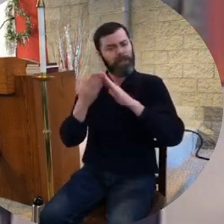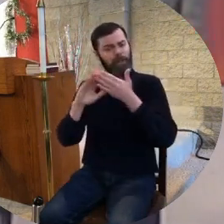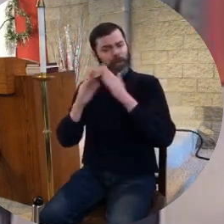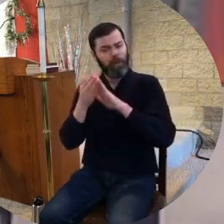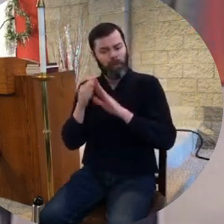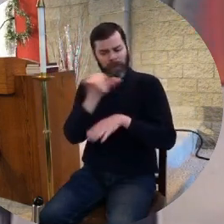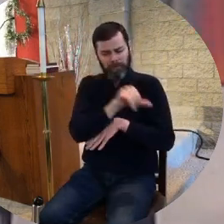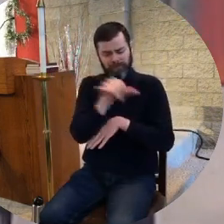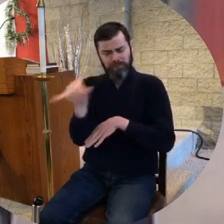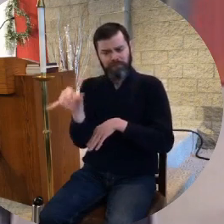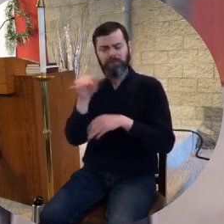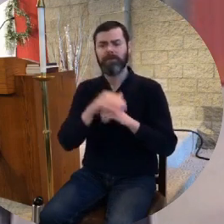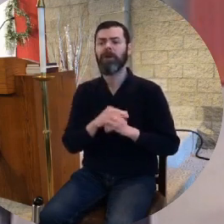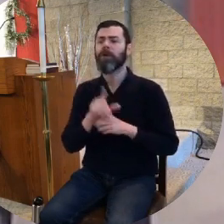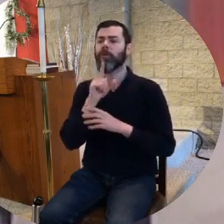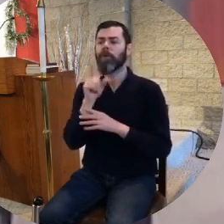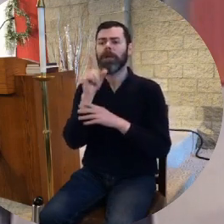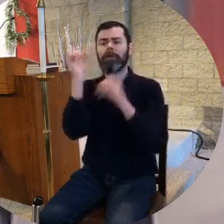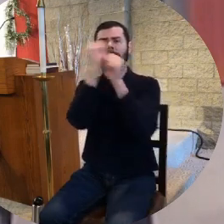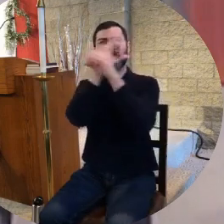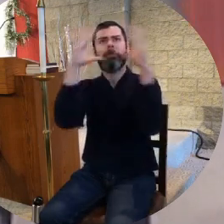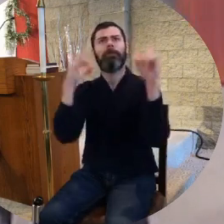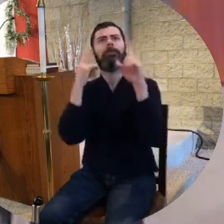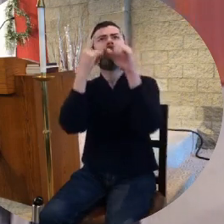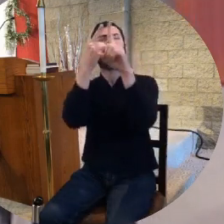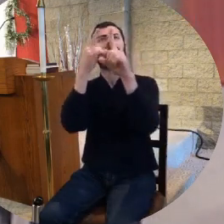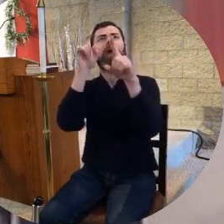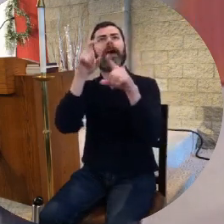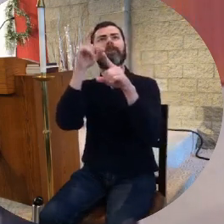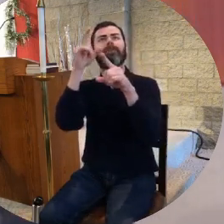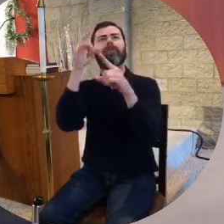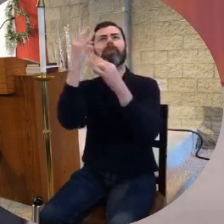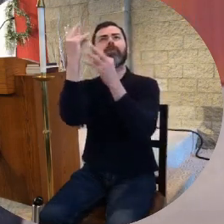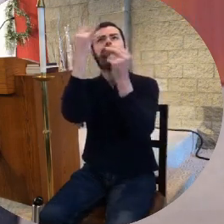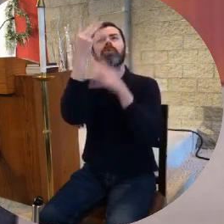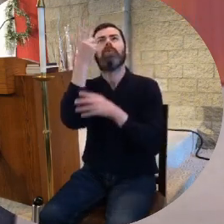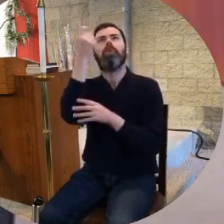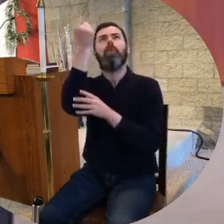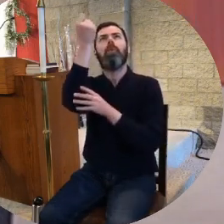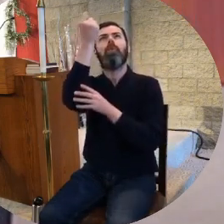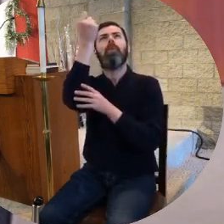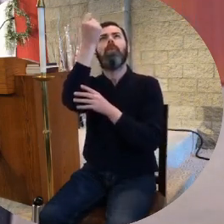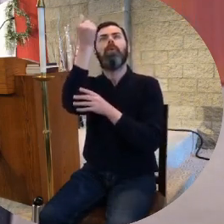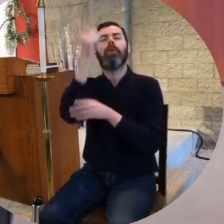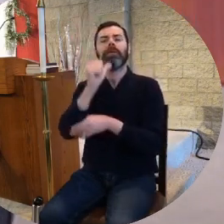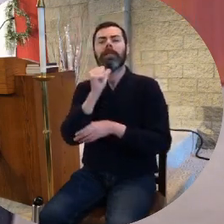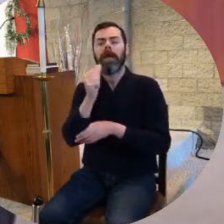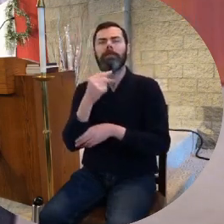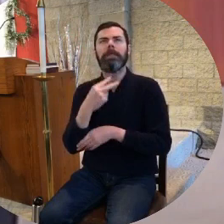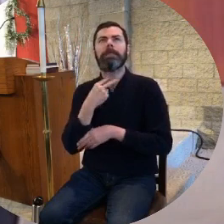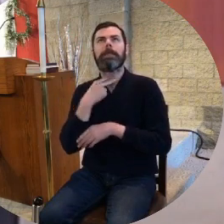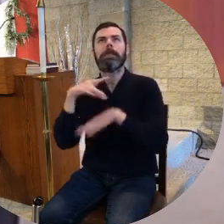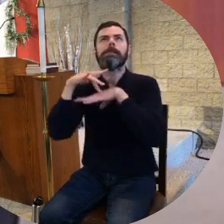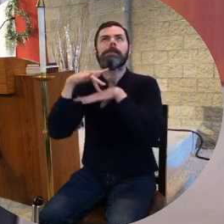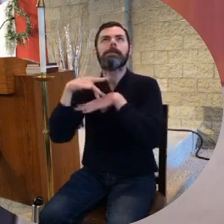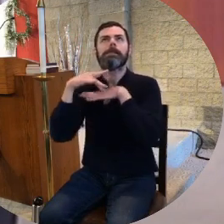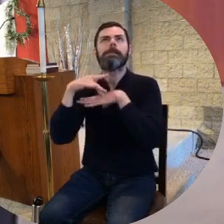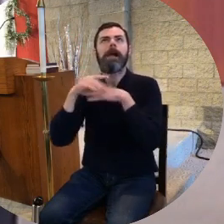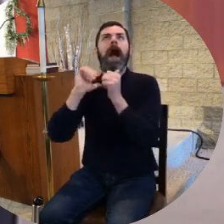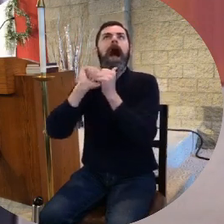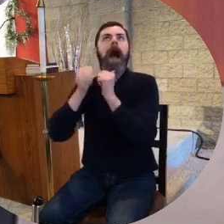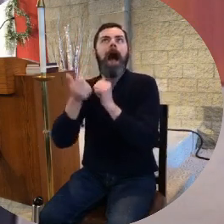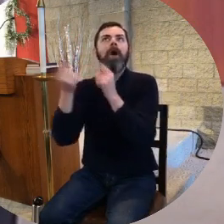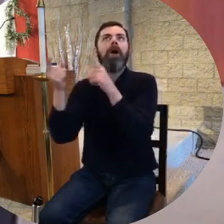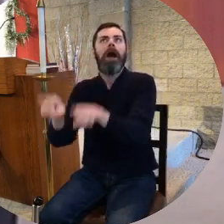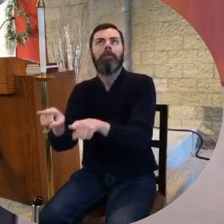and the importance of holding that vision and not be caught up necessarily on how that is going to happen in our